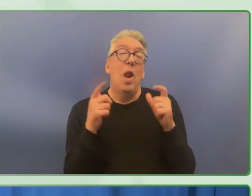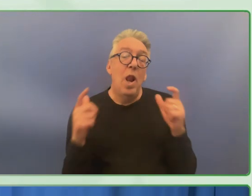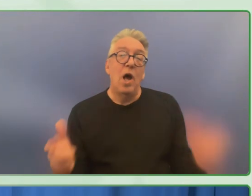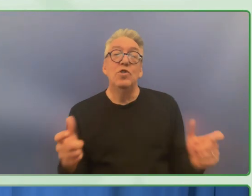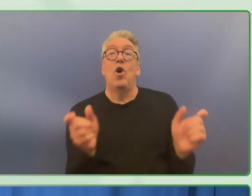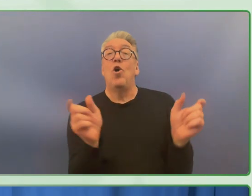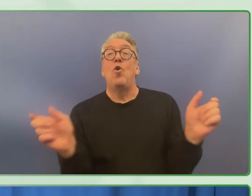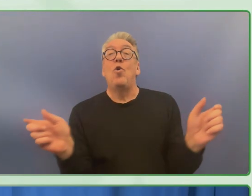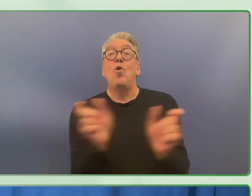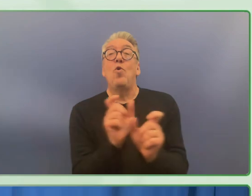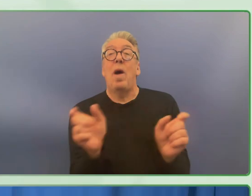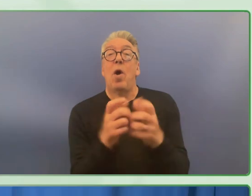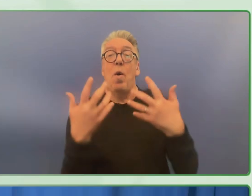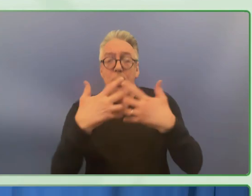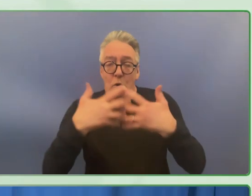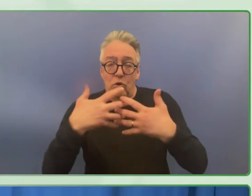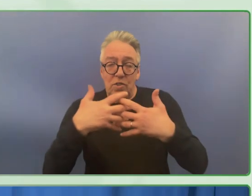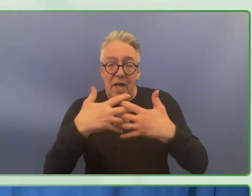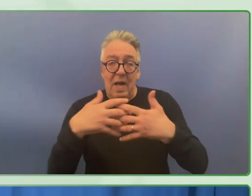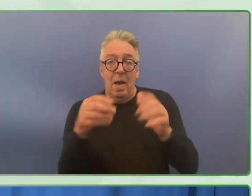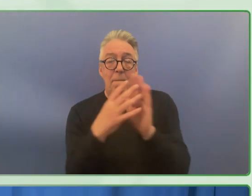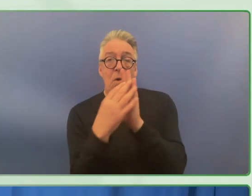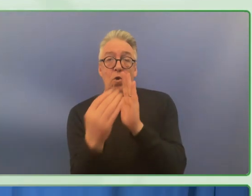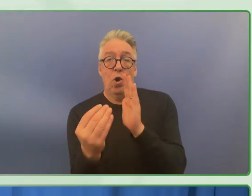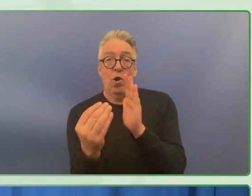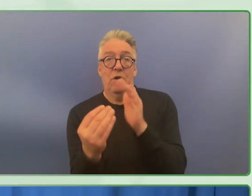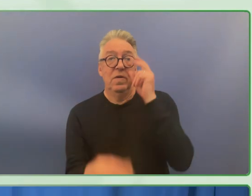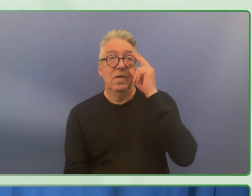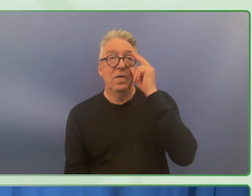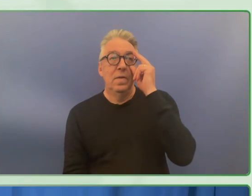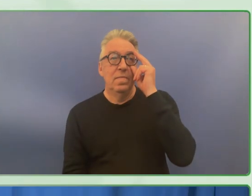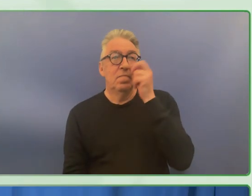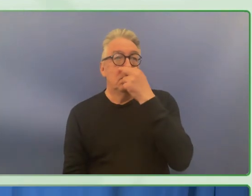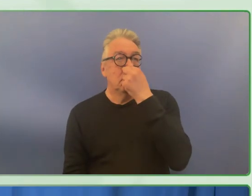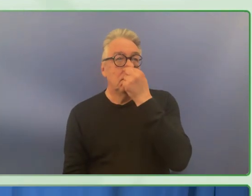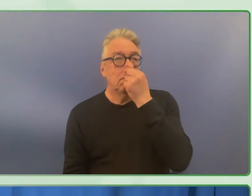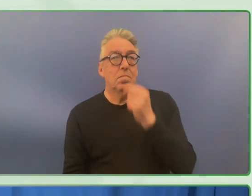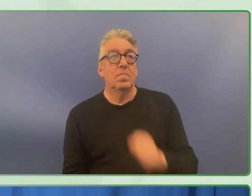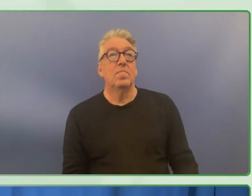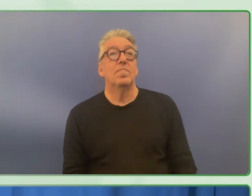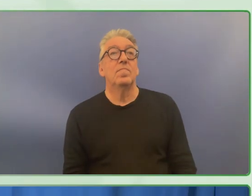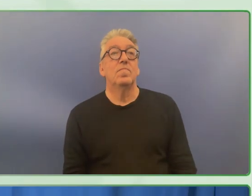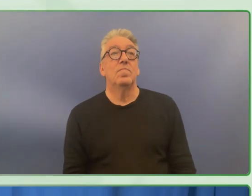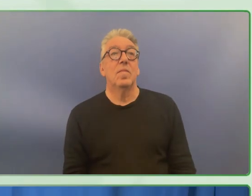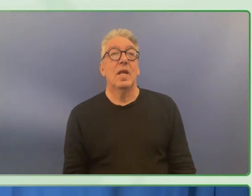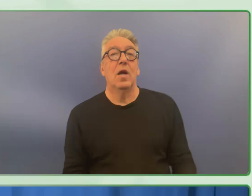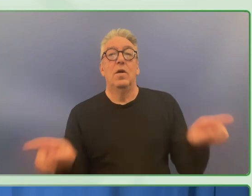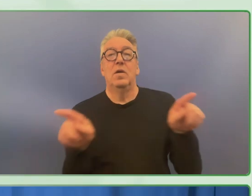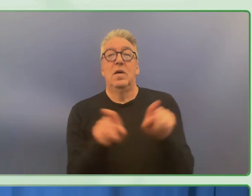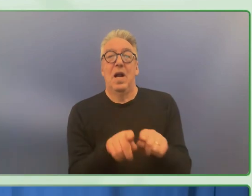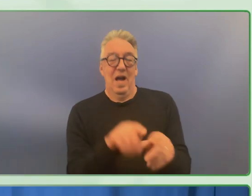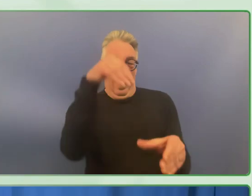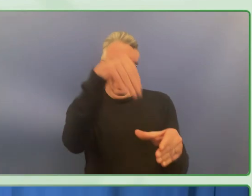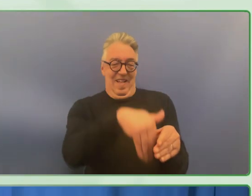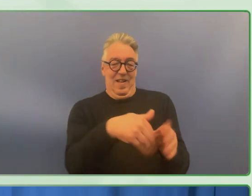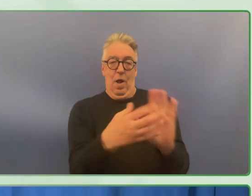us to have like having a language specialist inside of it. And now